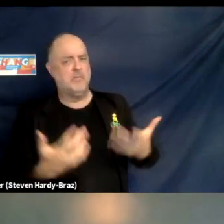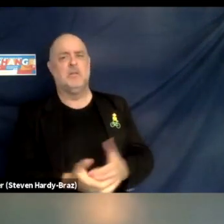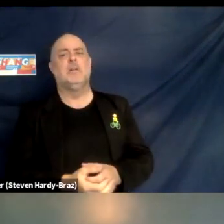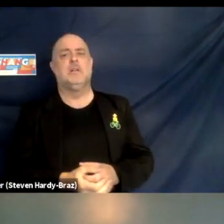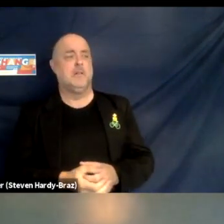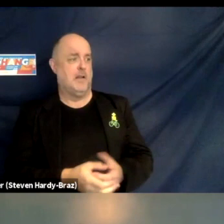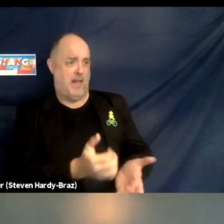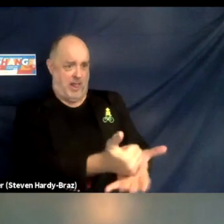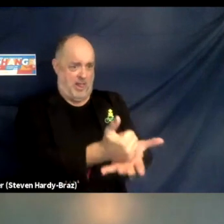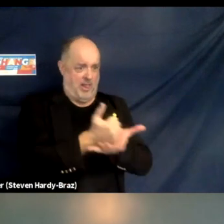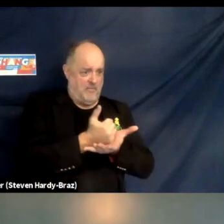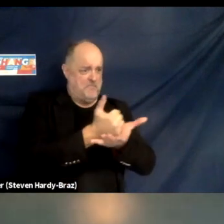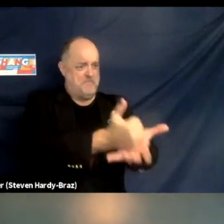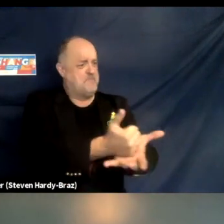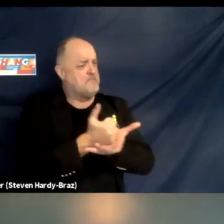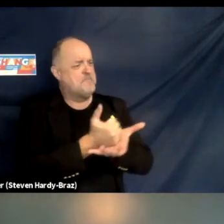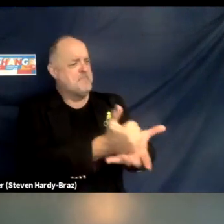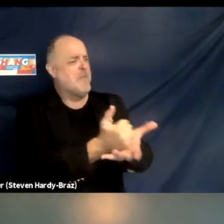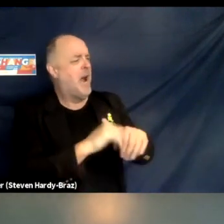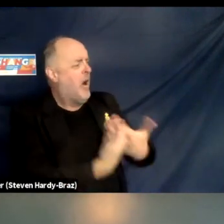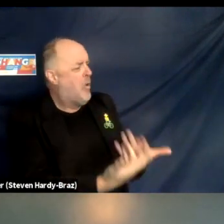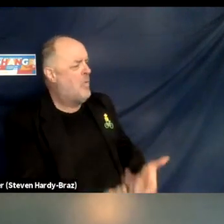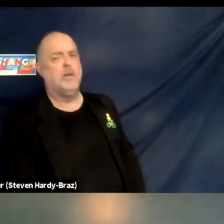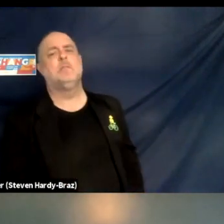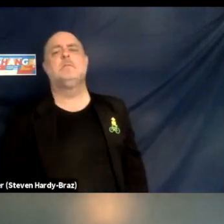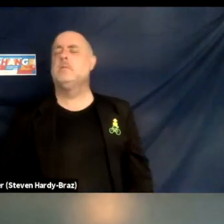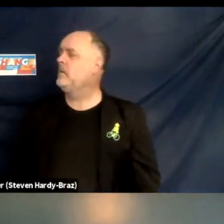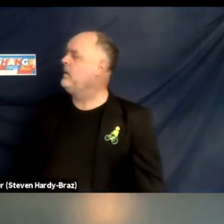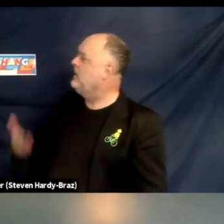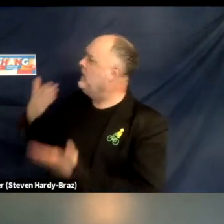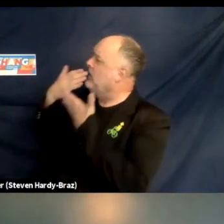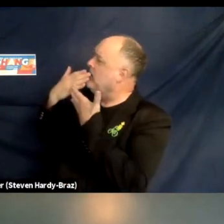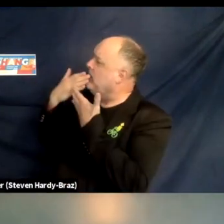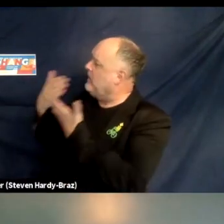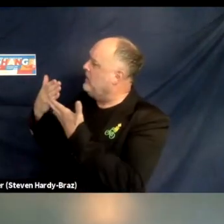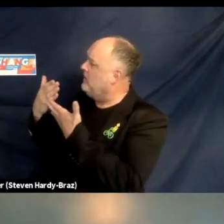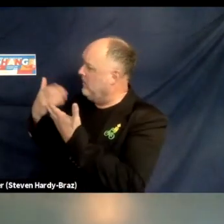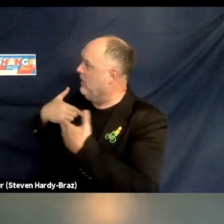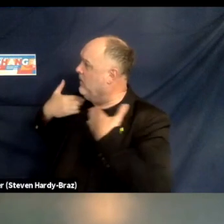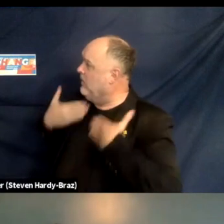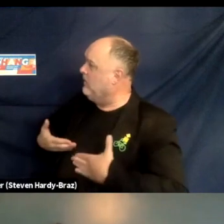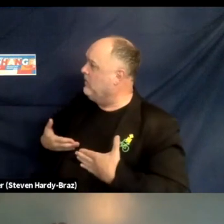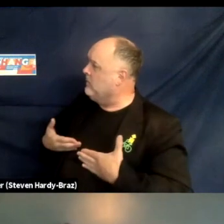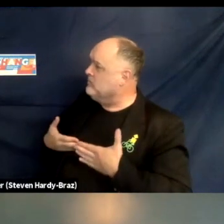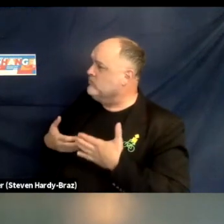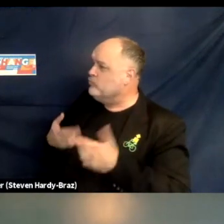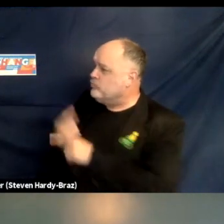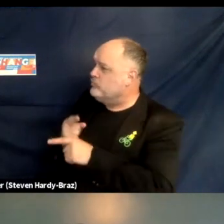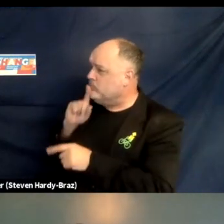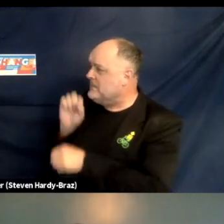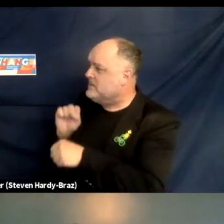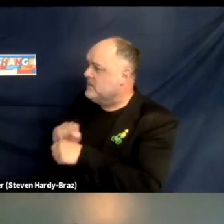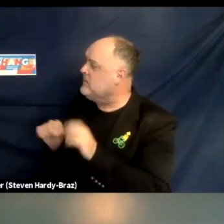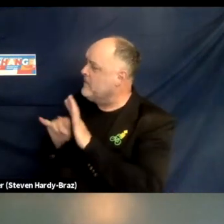they can help us do better too. Yeah, well, thank you. I do identify as a street level researcher. I